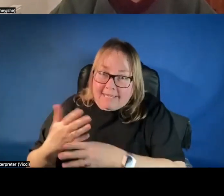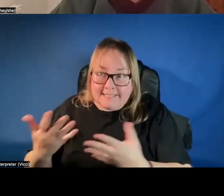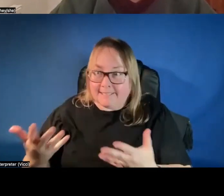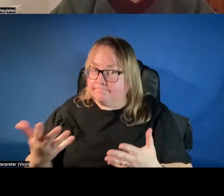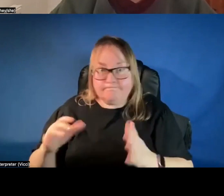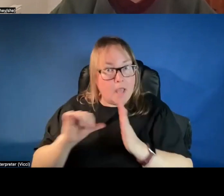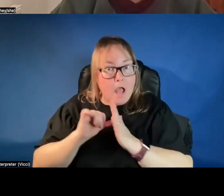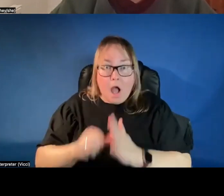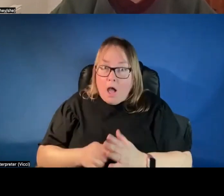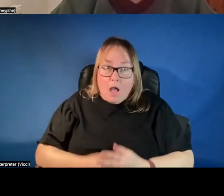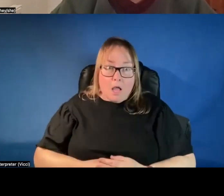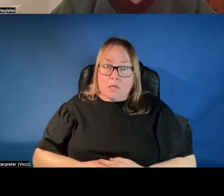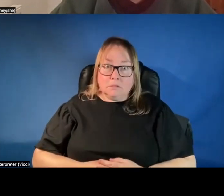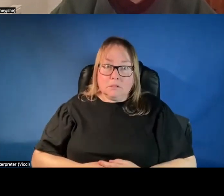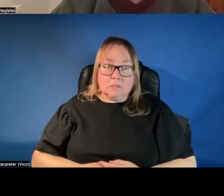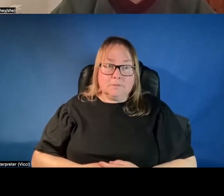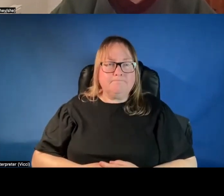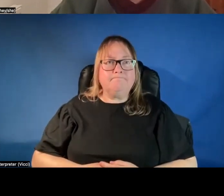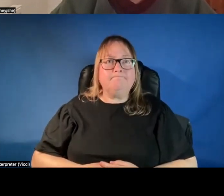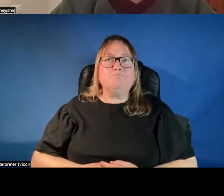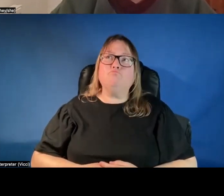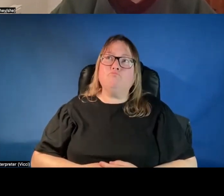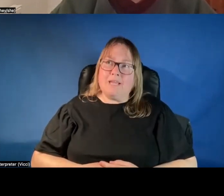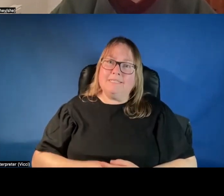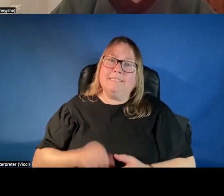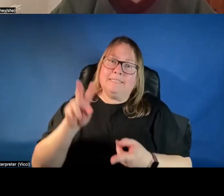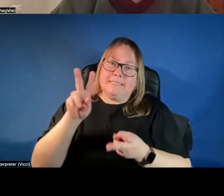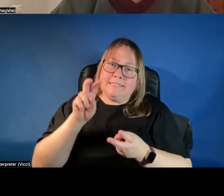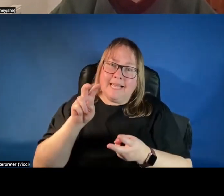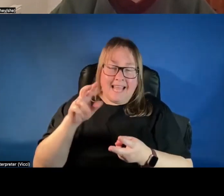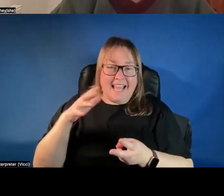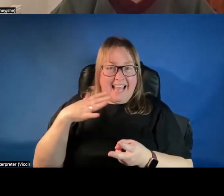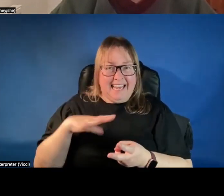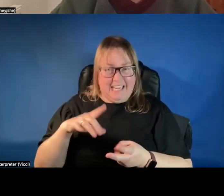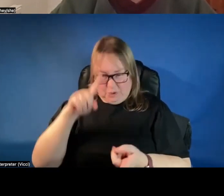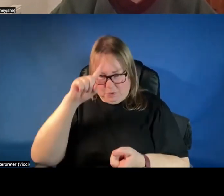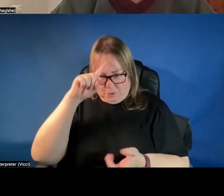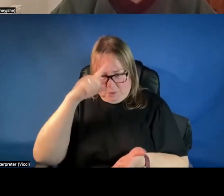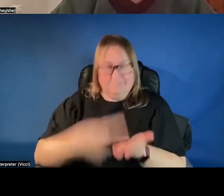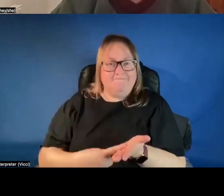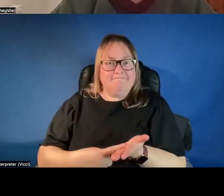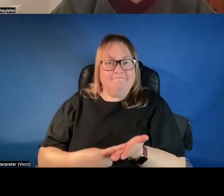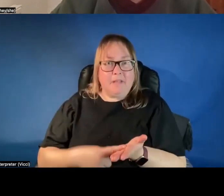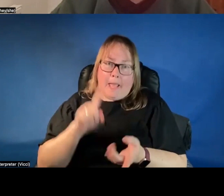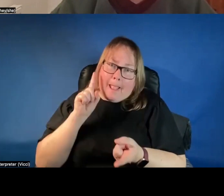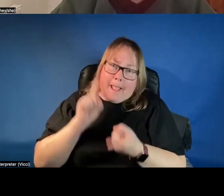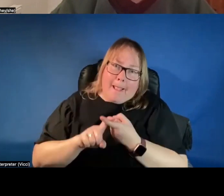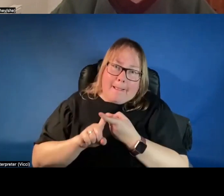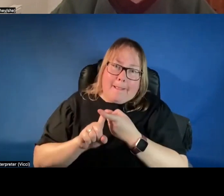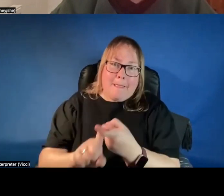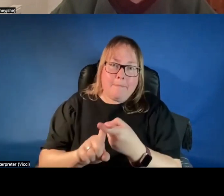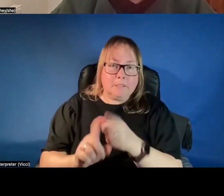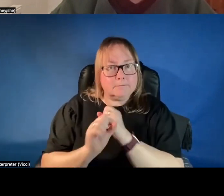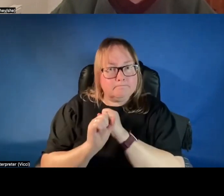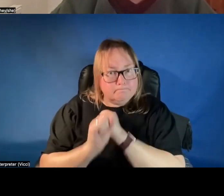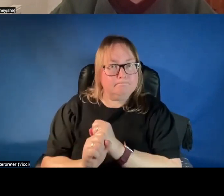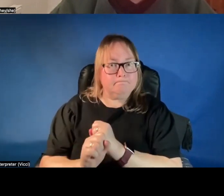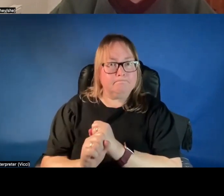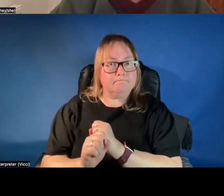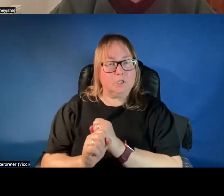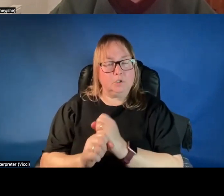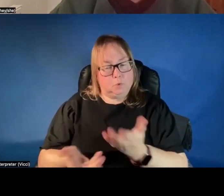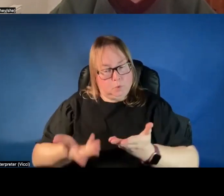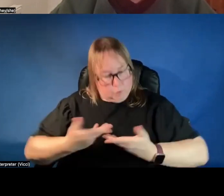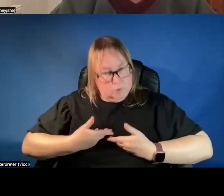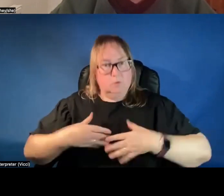And so I was thinking, actually, perhaps I should make a commitment. So I quite like the question about the commitment, because it's sort of